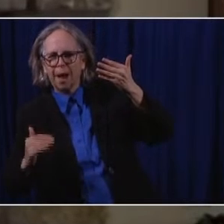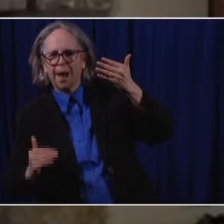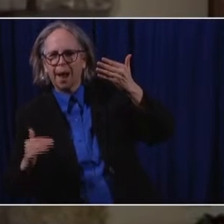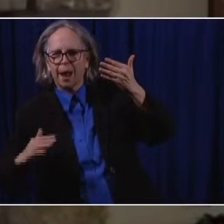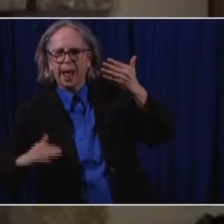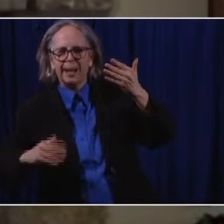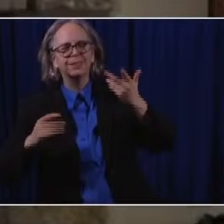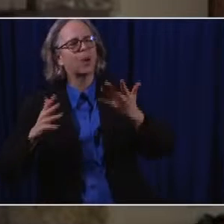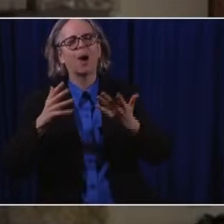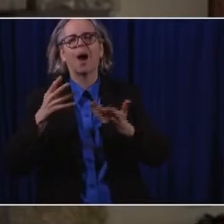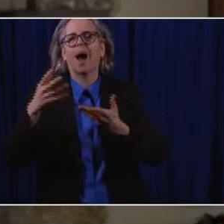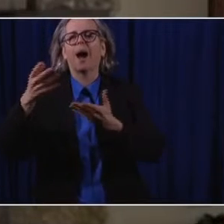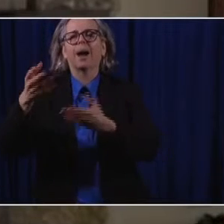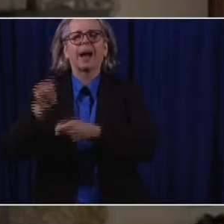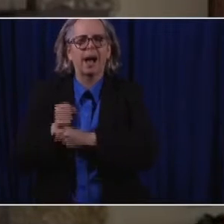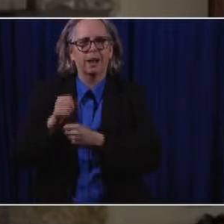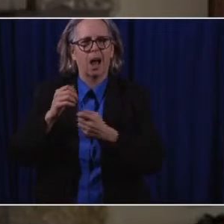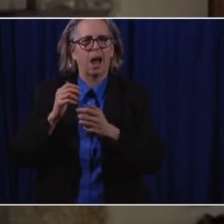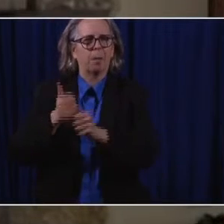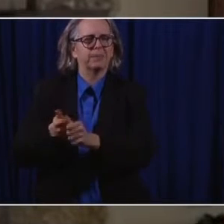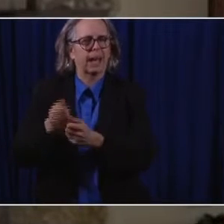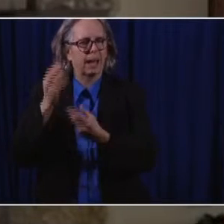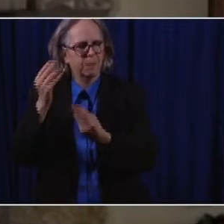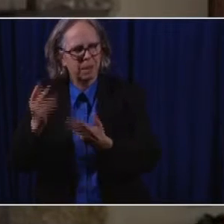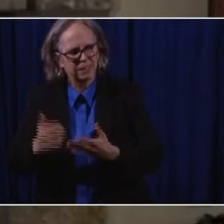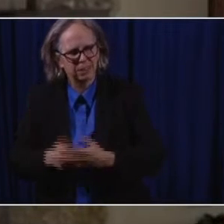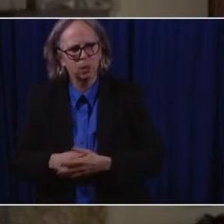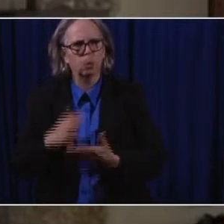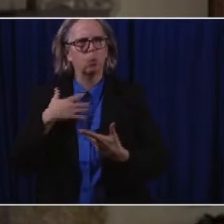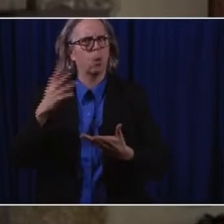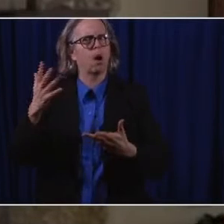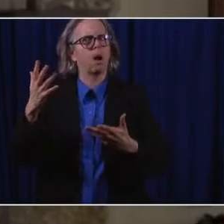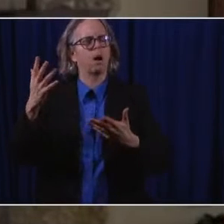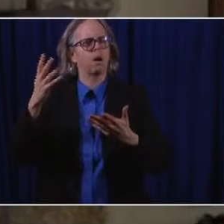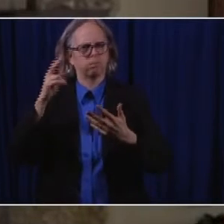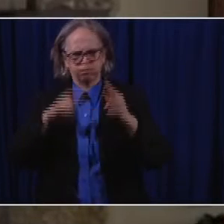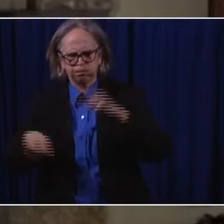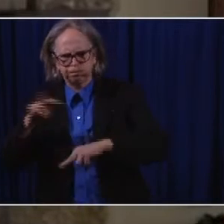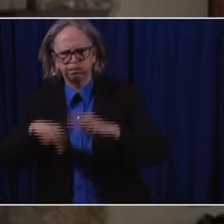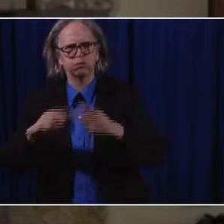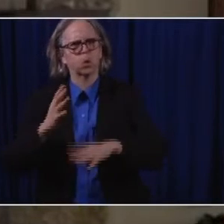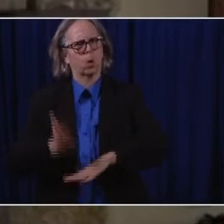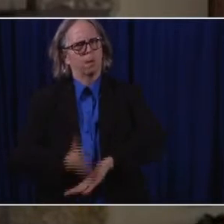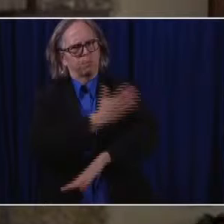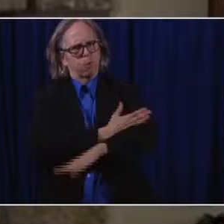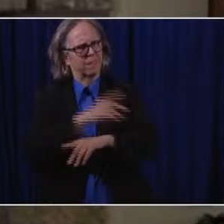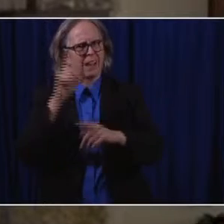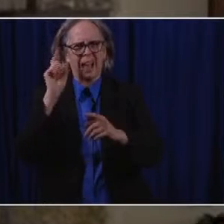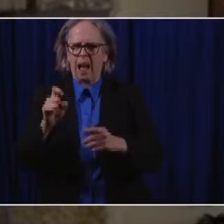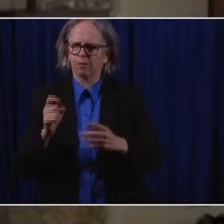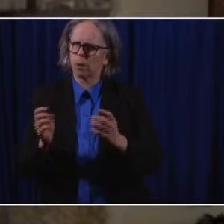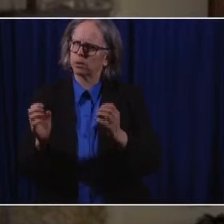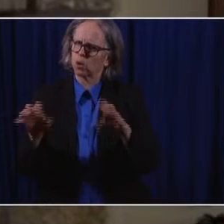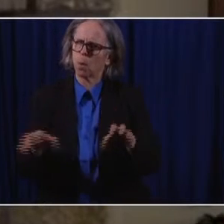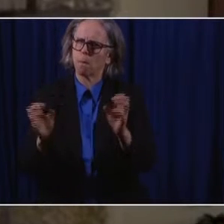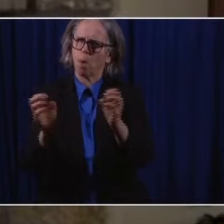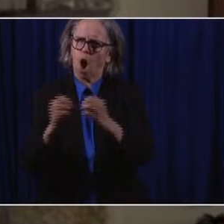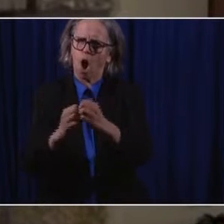programs will make a difference. But frankly, we know that we need to do even more beyond these programs that I just talked to you